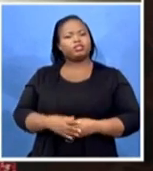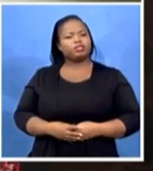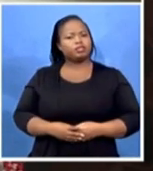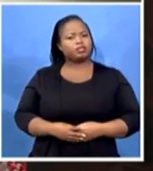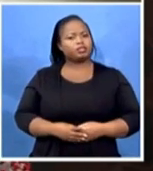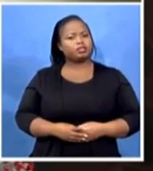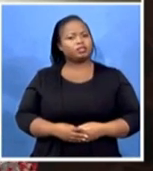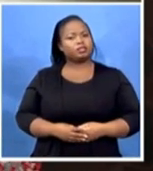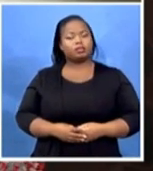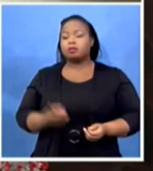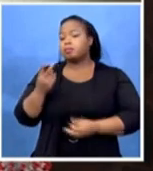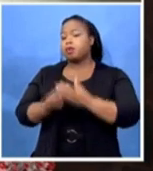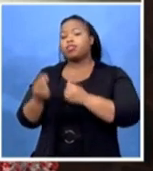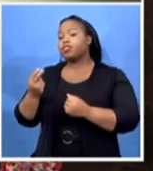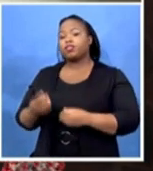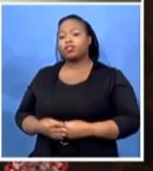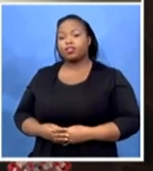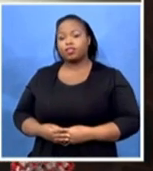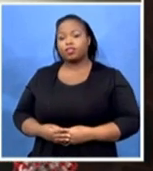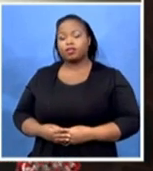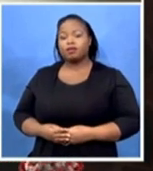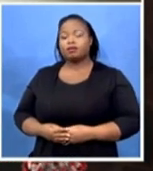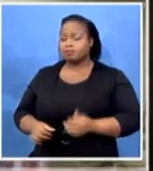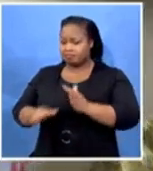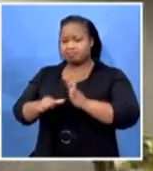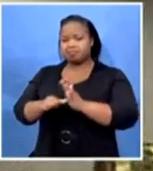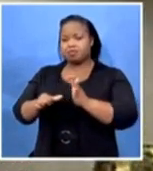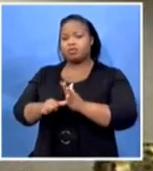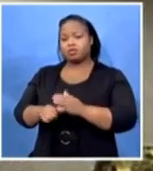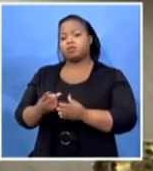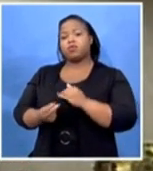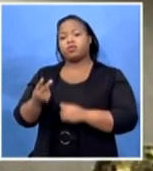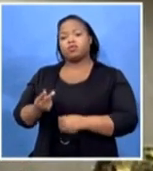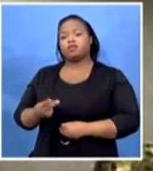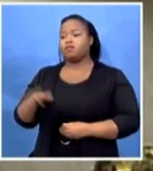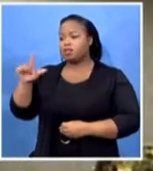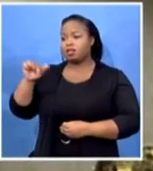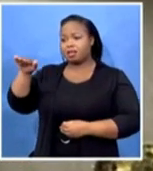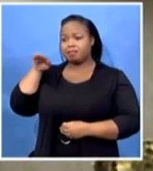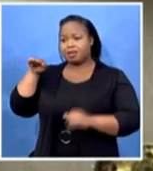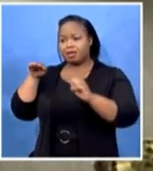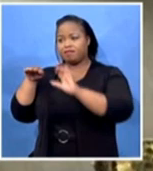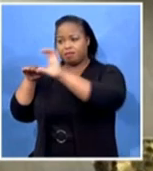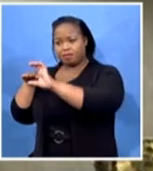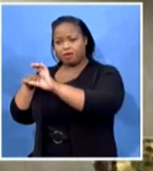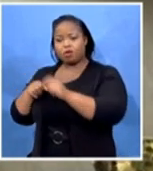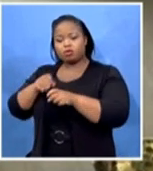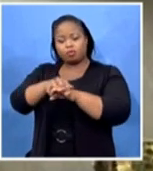are priorities, because these funding are getting into different